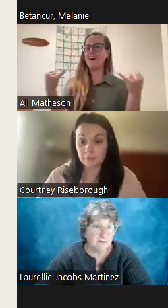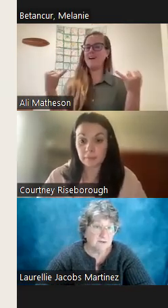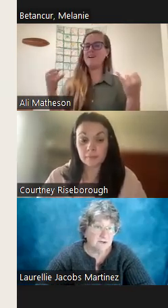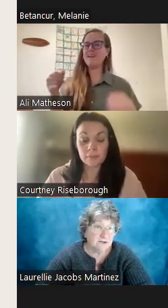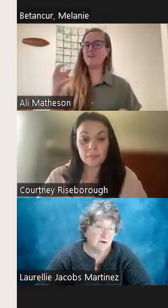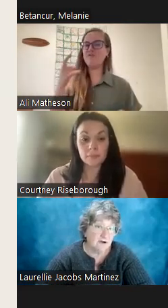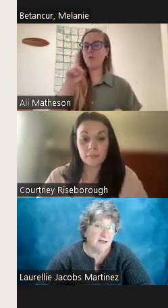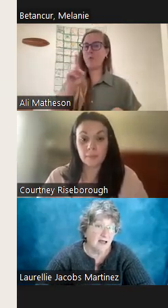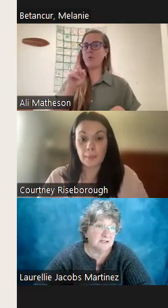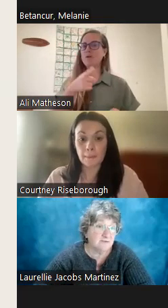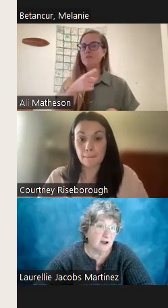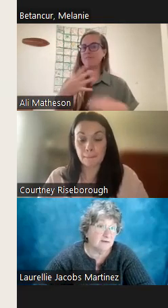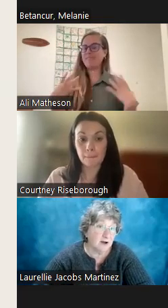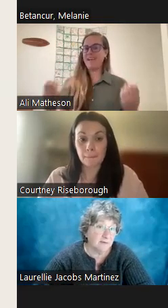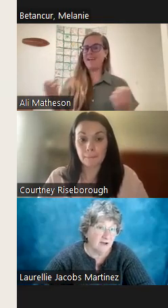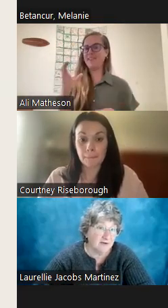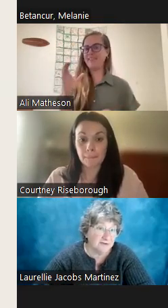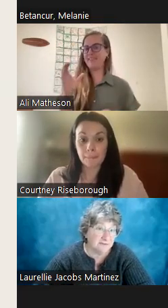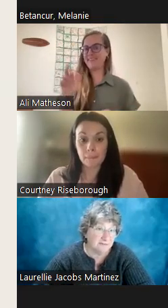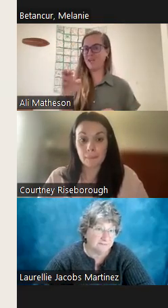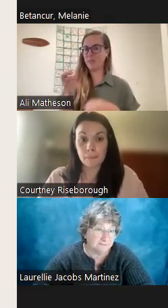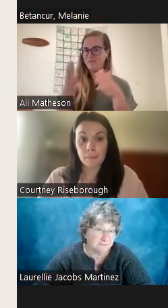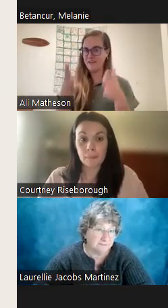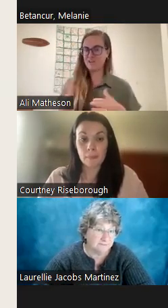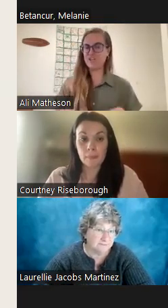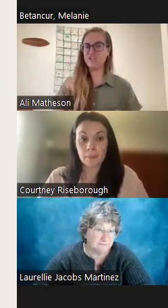And so these are general guidelines for healthcare providers.